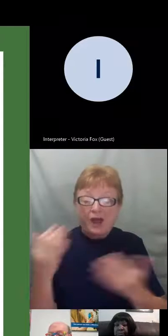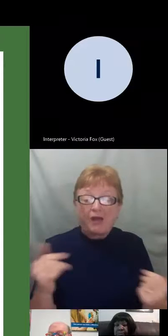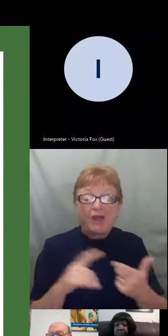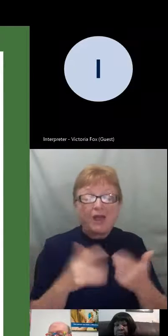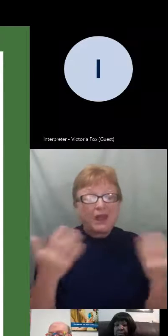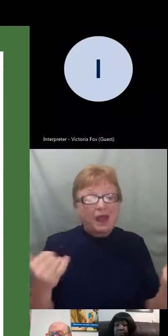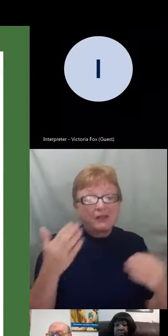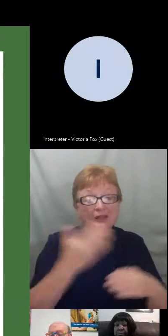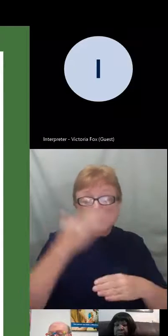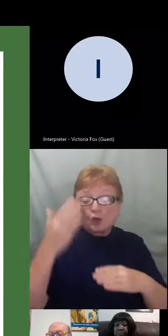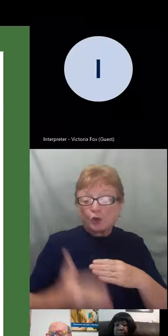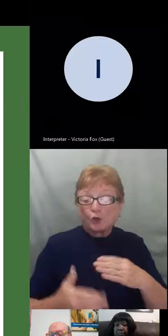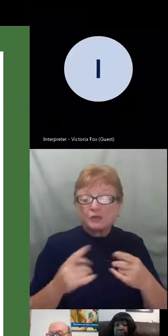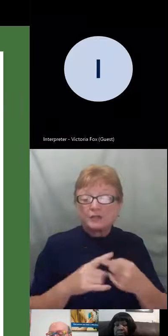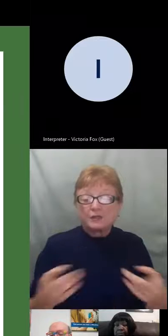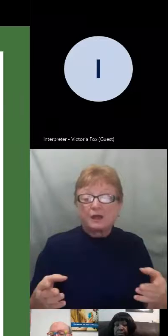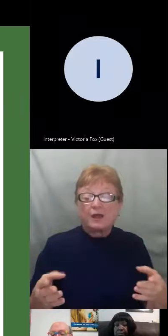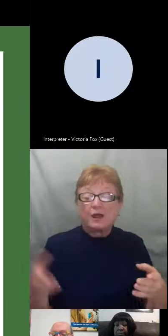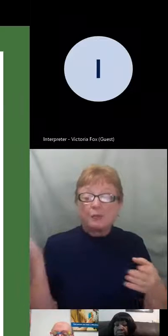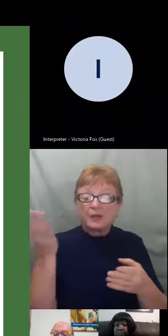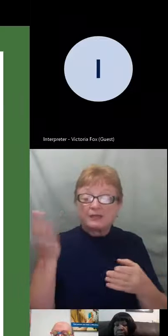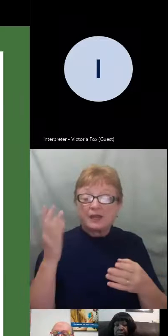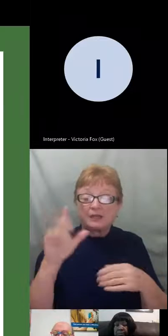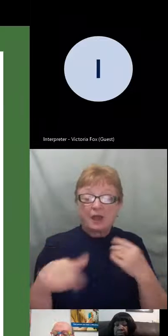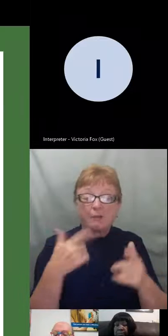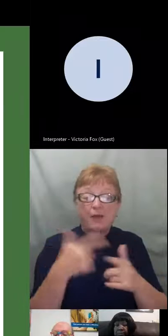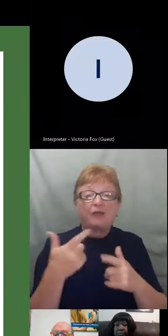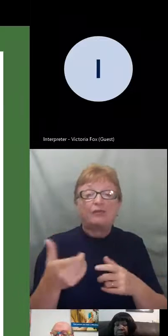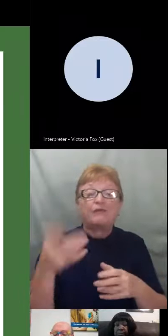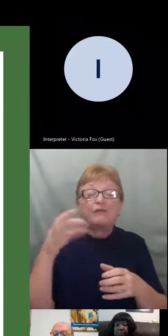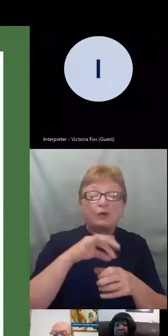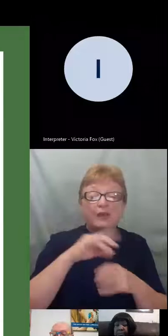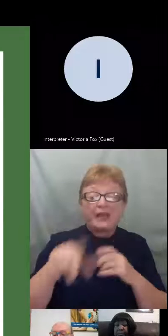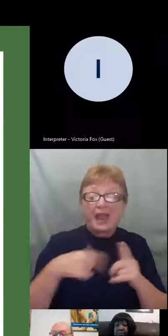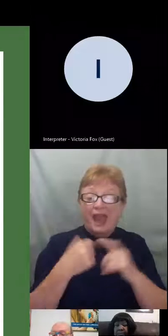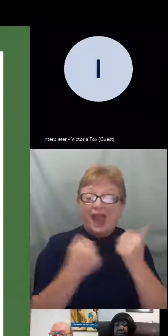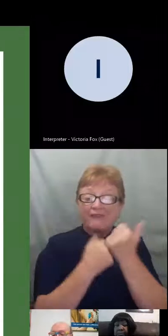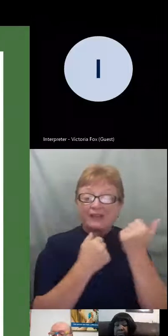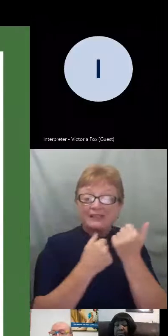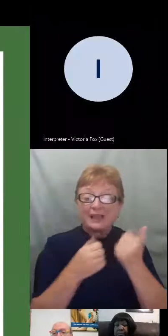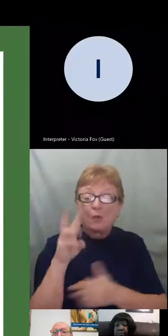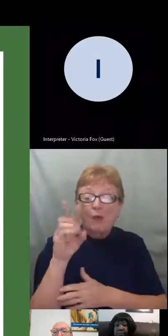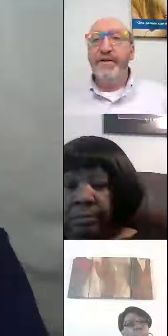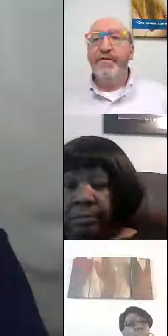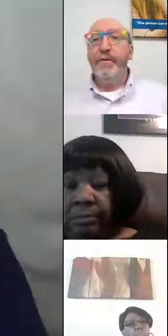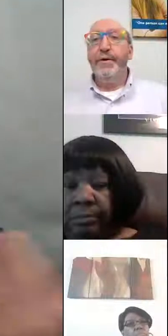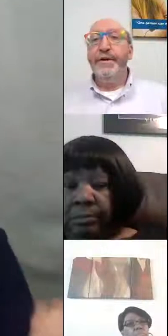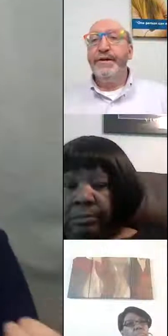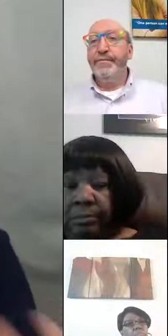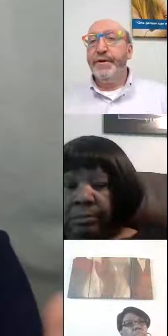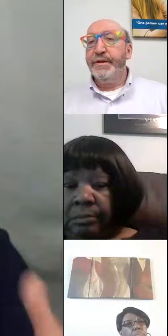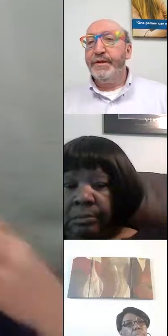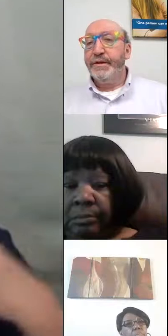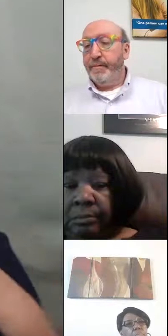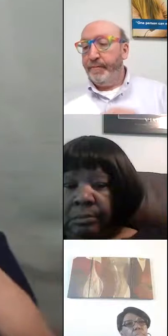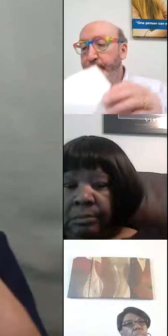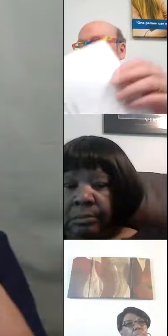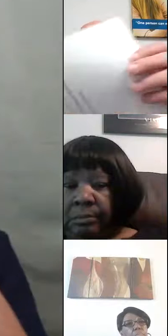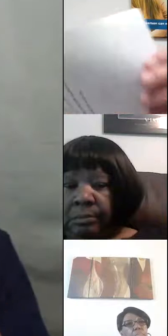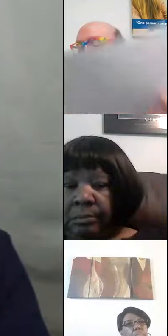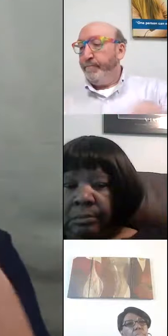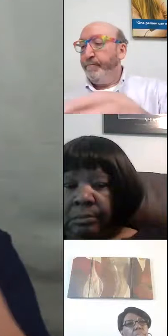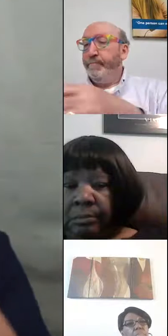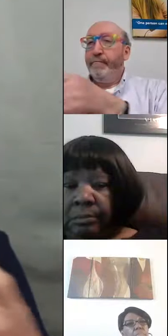the presentation portion of the Voting and Advocacy webinar. We will now be taking questions and comments from participants.